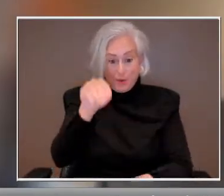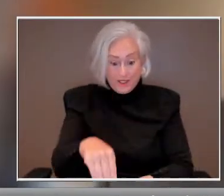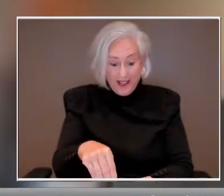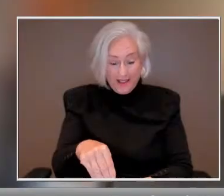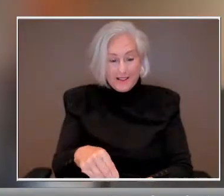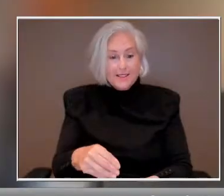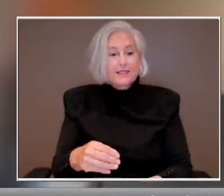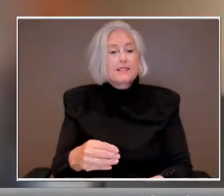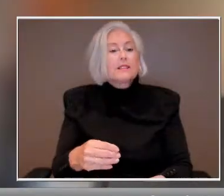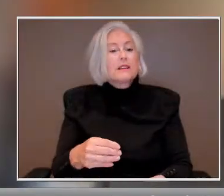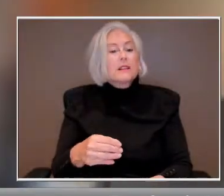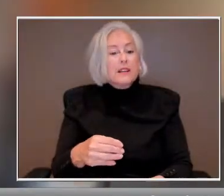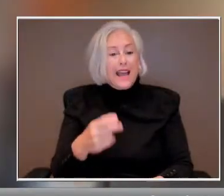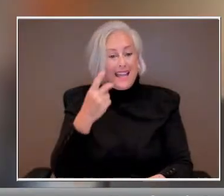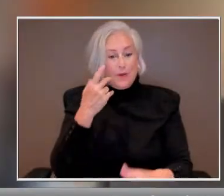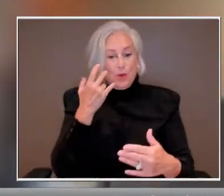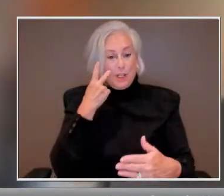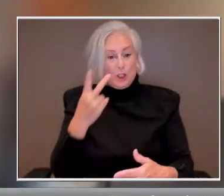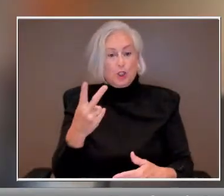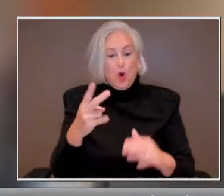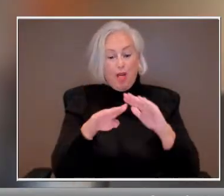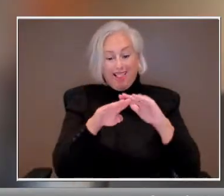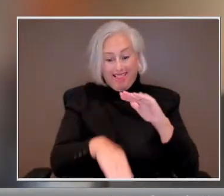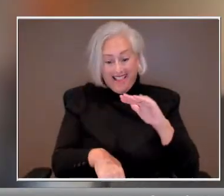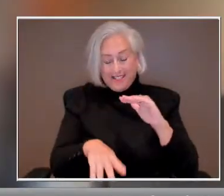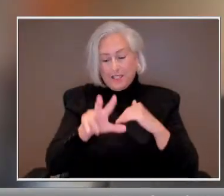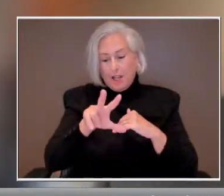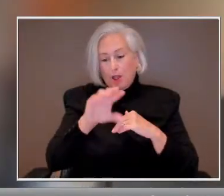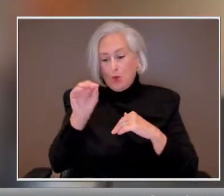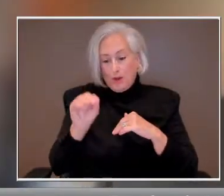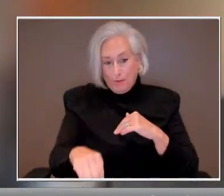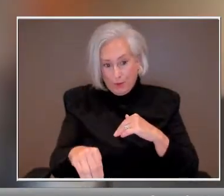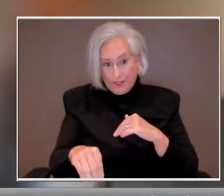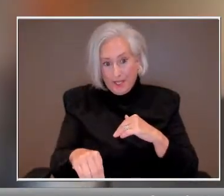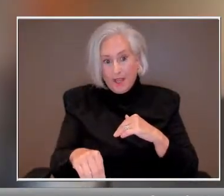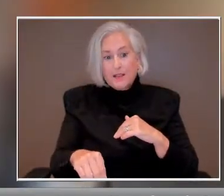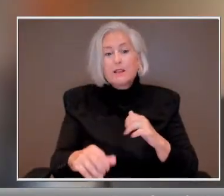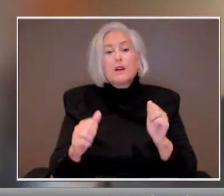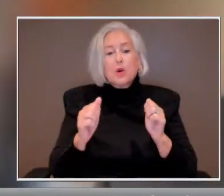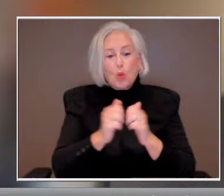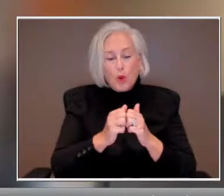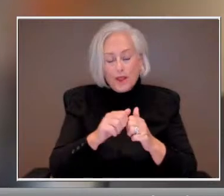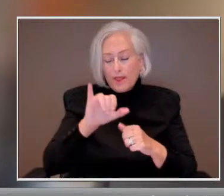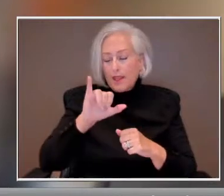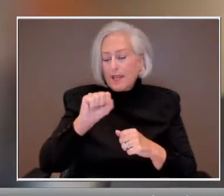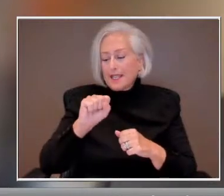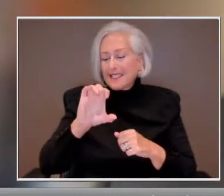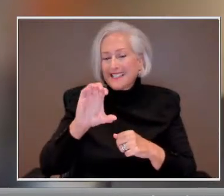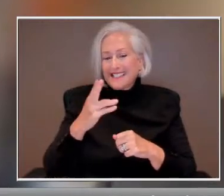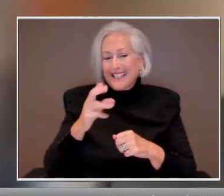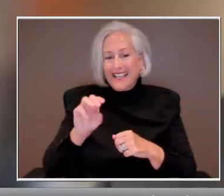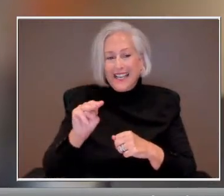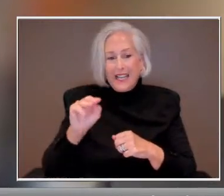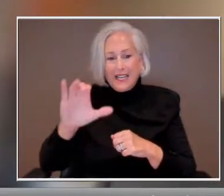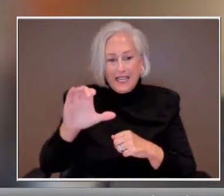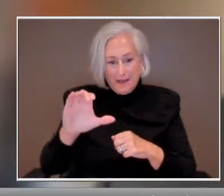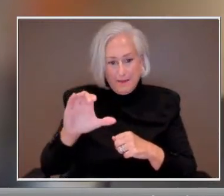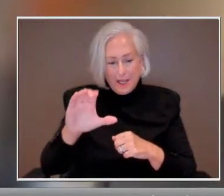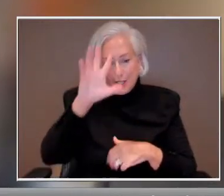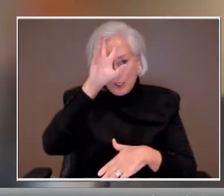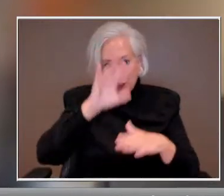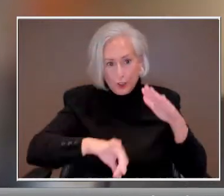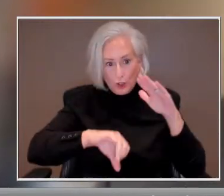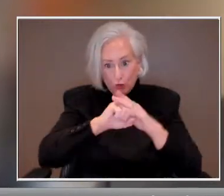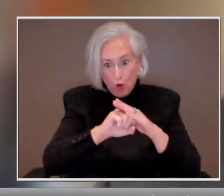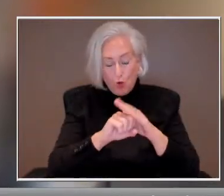of patients with an ischemic stroke that were eligible for the clot busting drug were getting it. And we've been able to see our